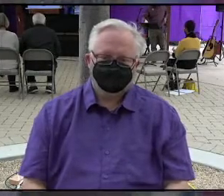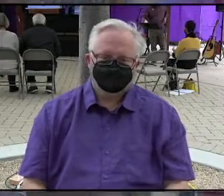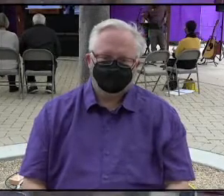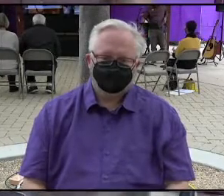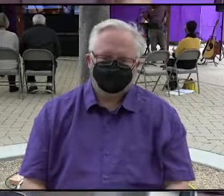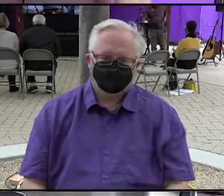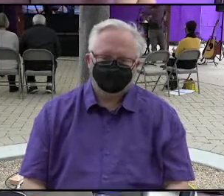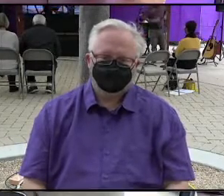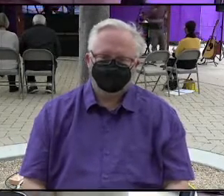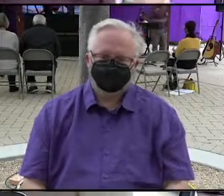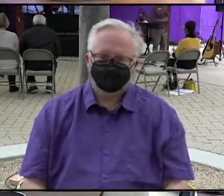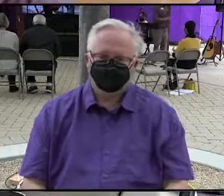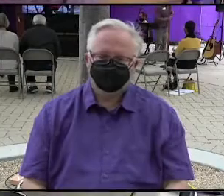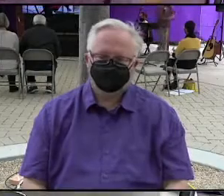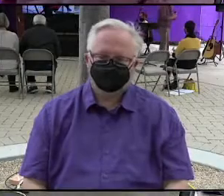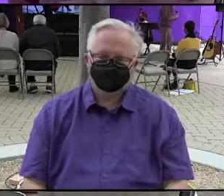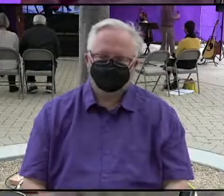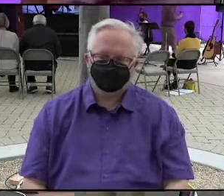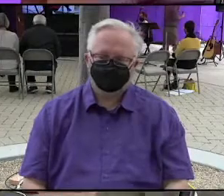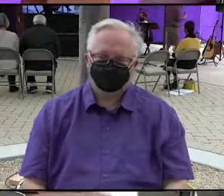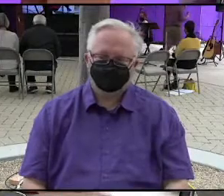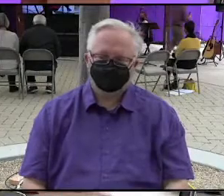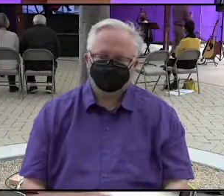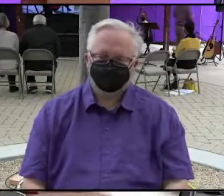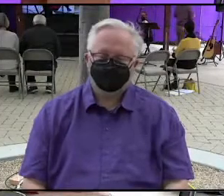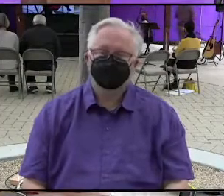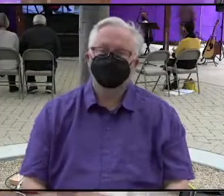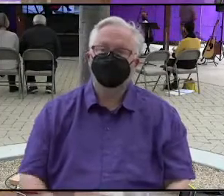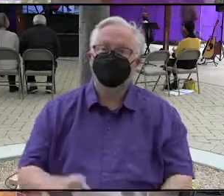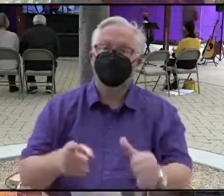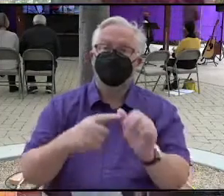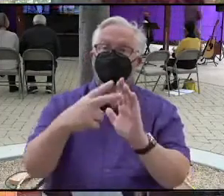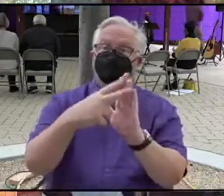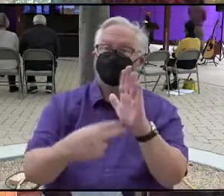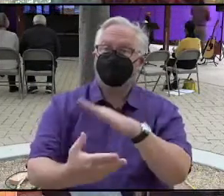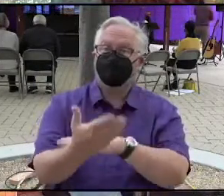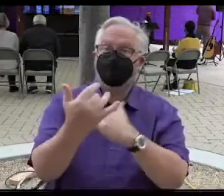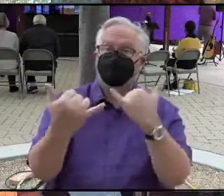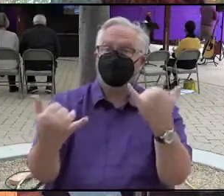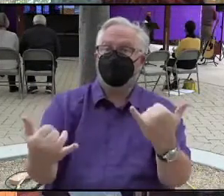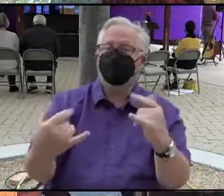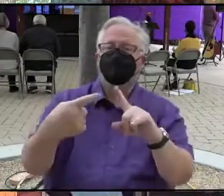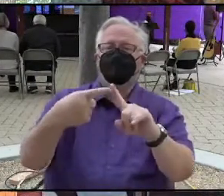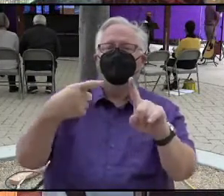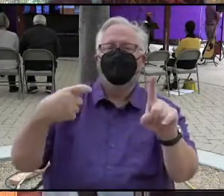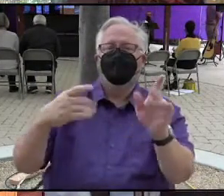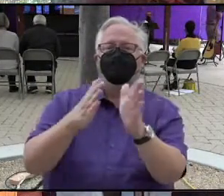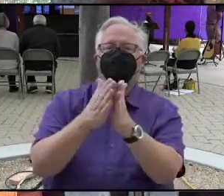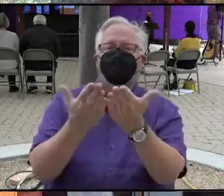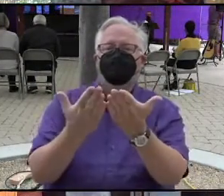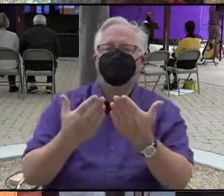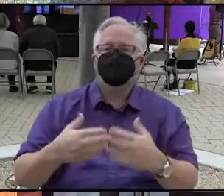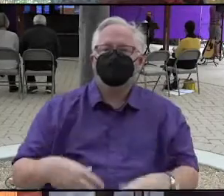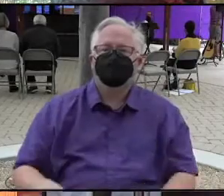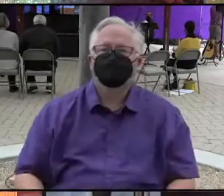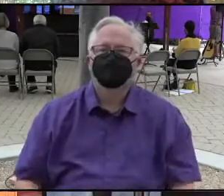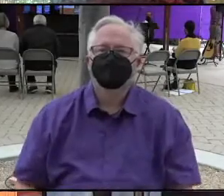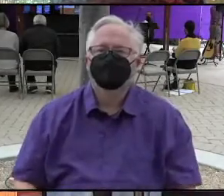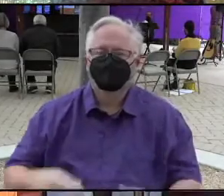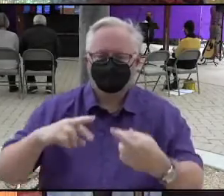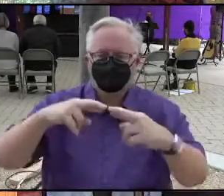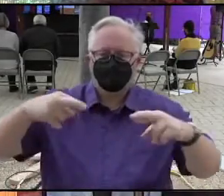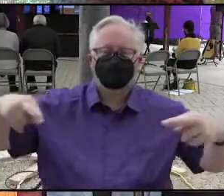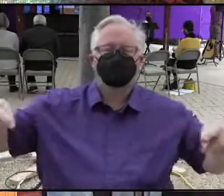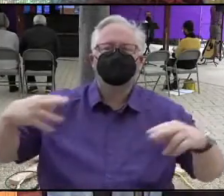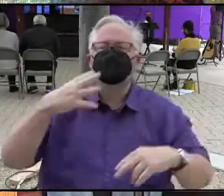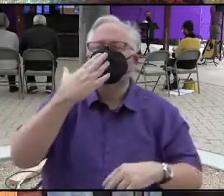Our first reading this morning comes from the book Braiding Sweetgrass,